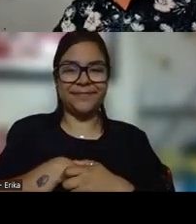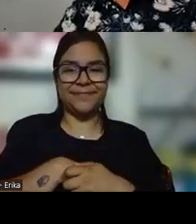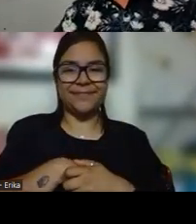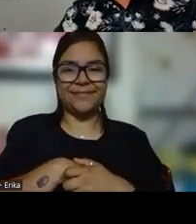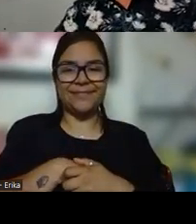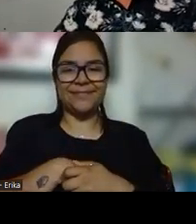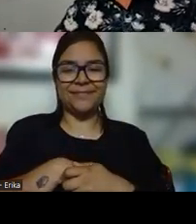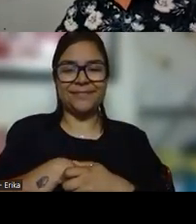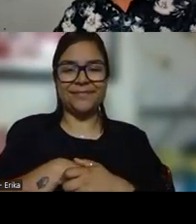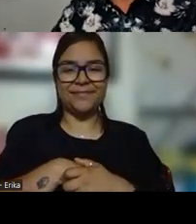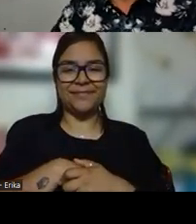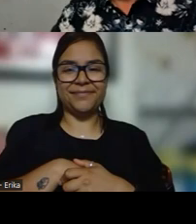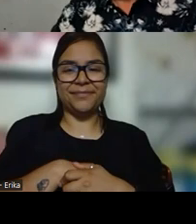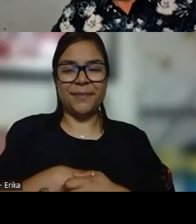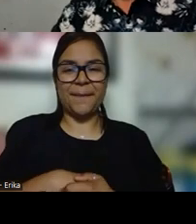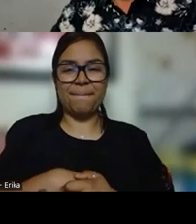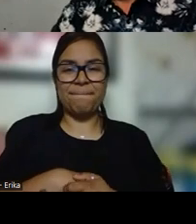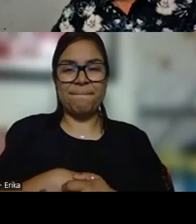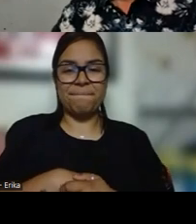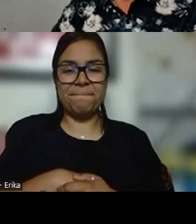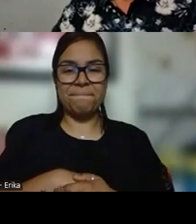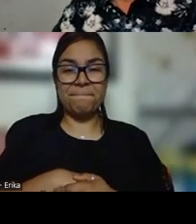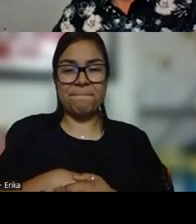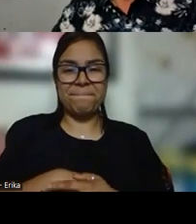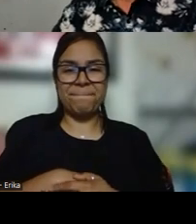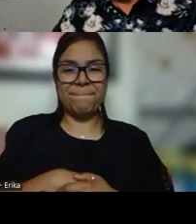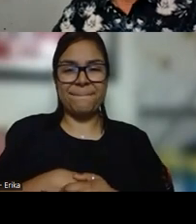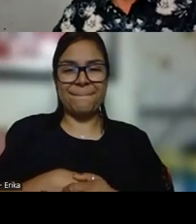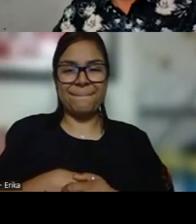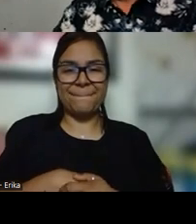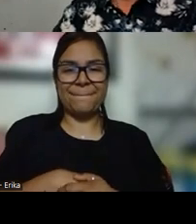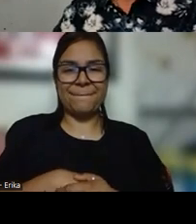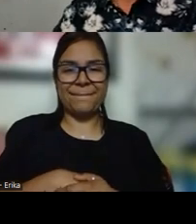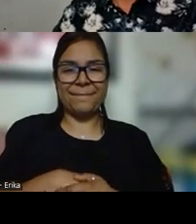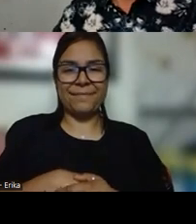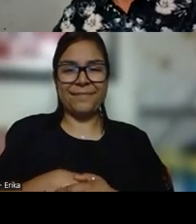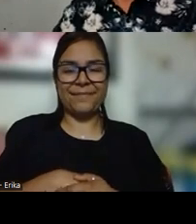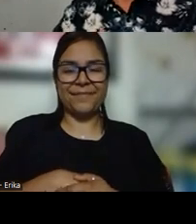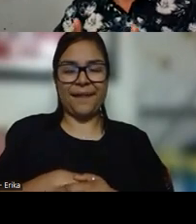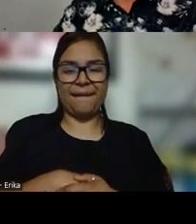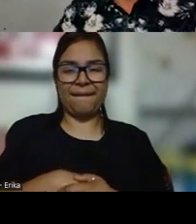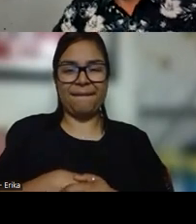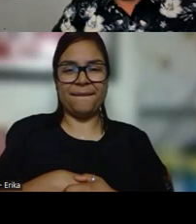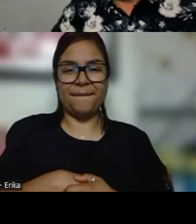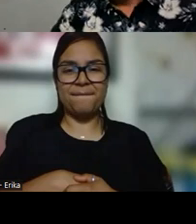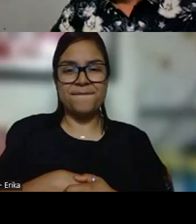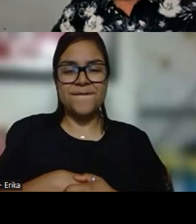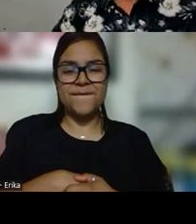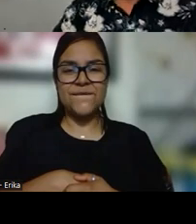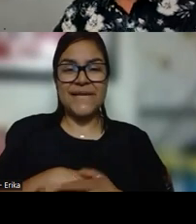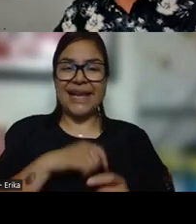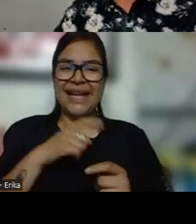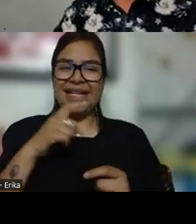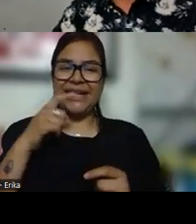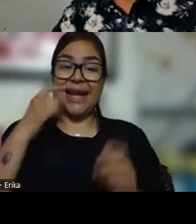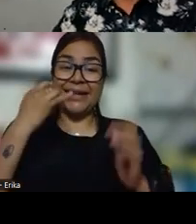at the same time. So that's some cultural activity that we have for the elderly, and you see that, and they're pretty happy